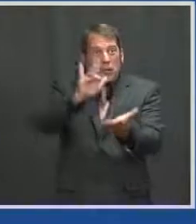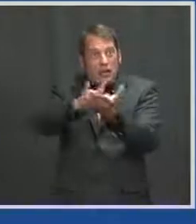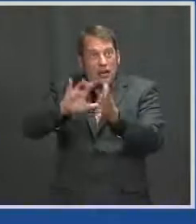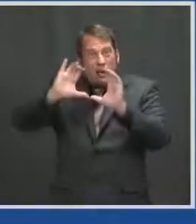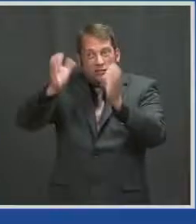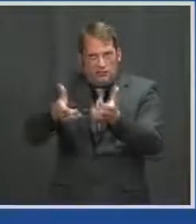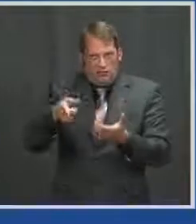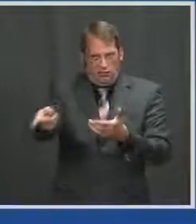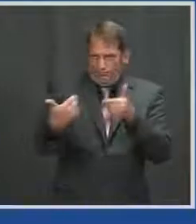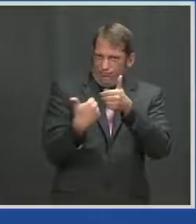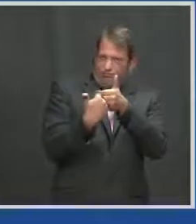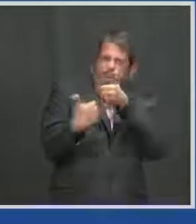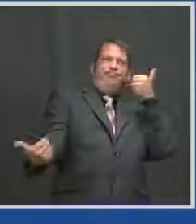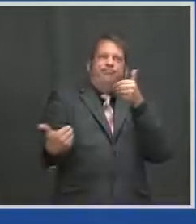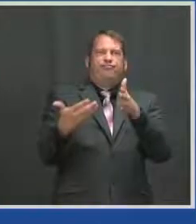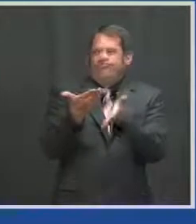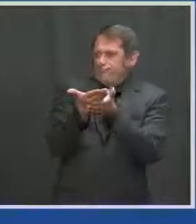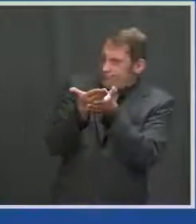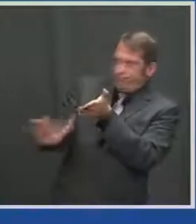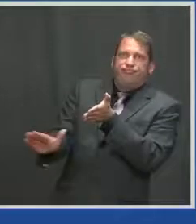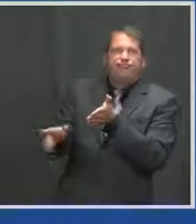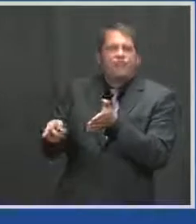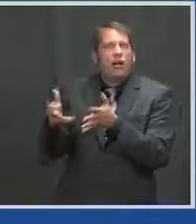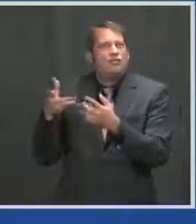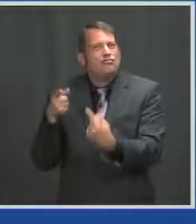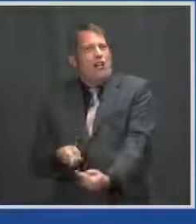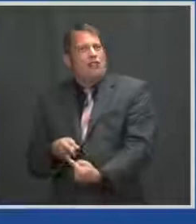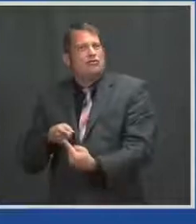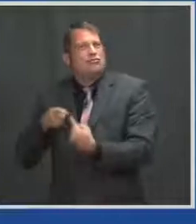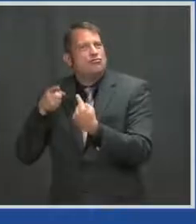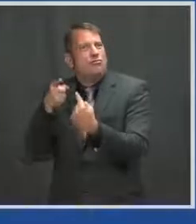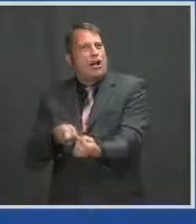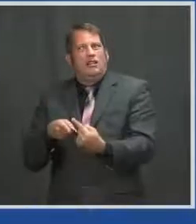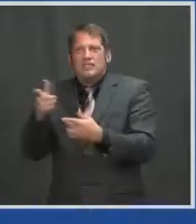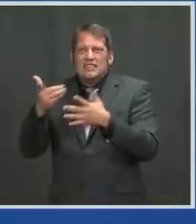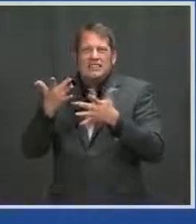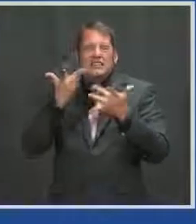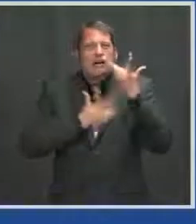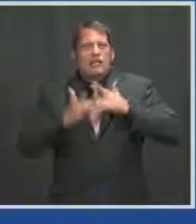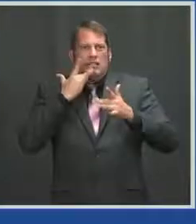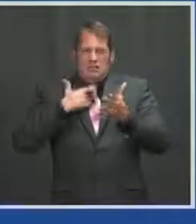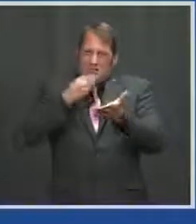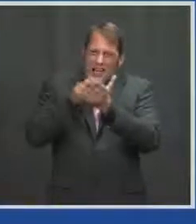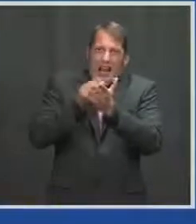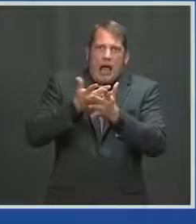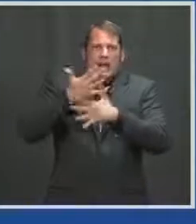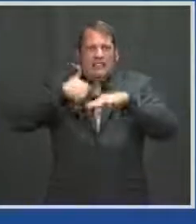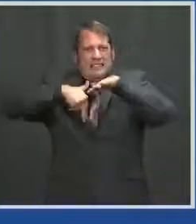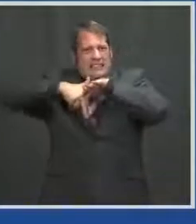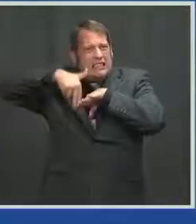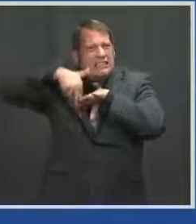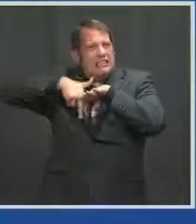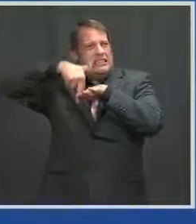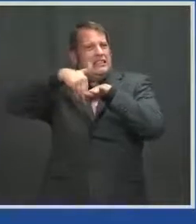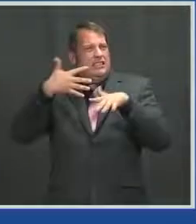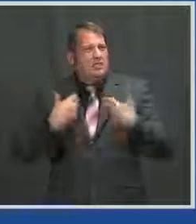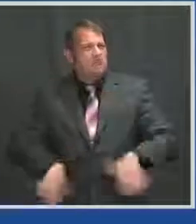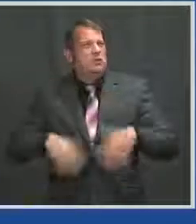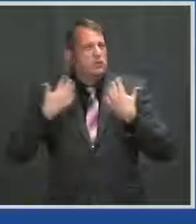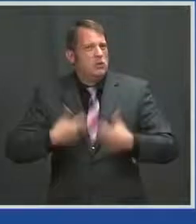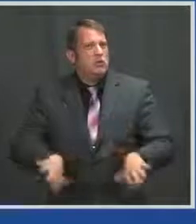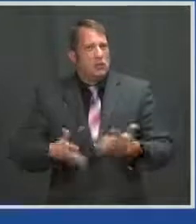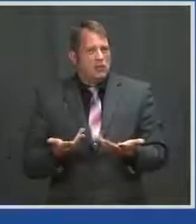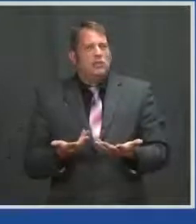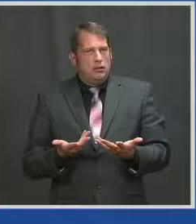struggling just to keep their heads above water. While those at the top have done very well, we're still digging out of an economic